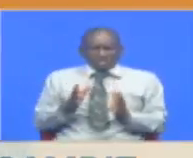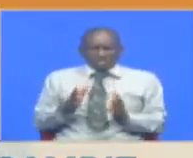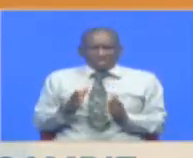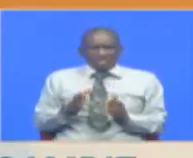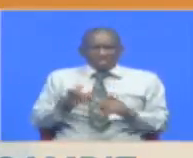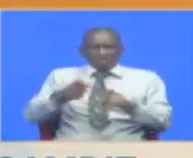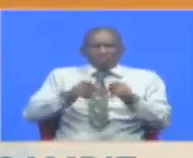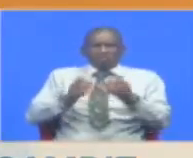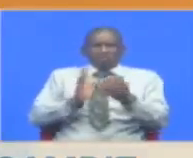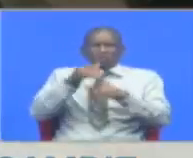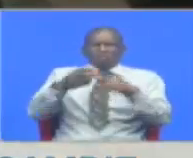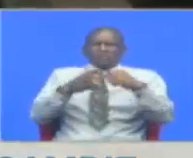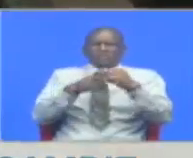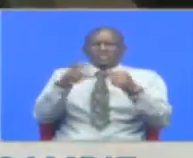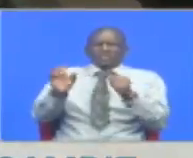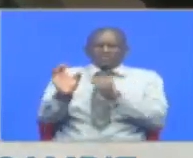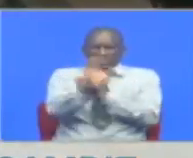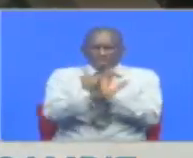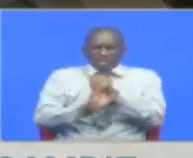more than 70 countries.